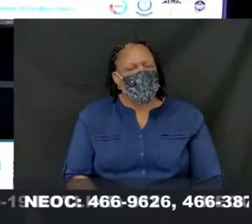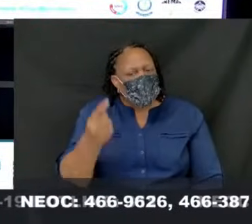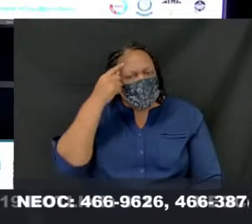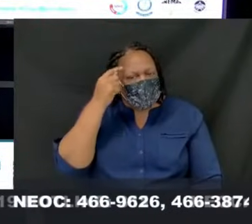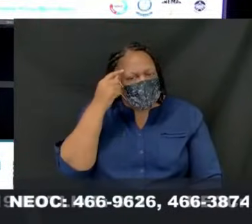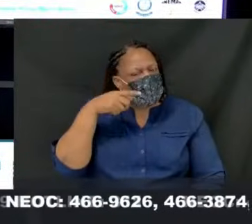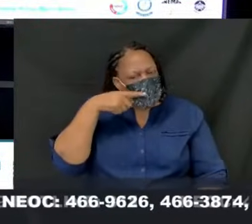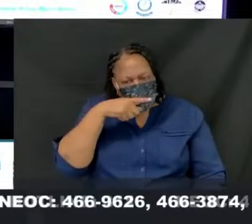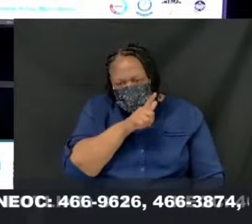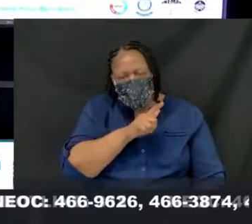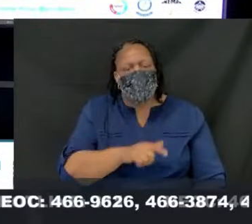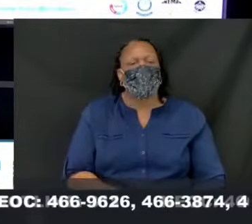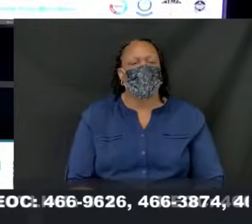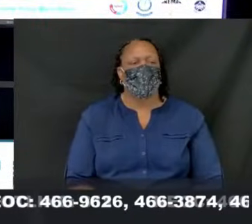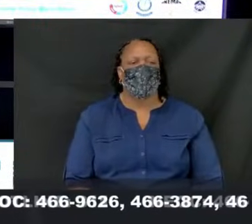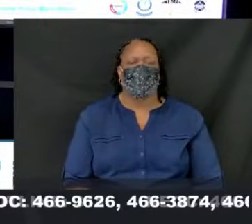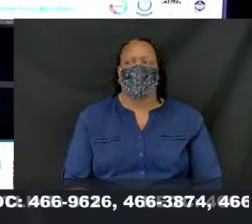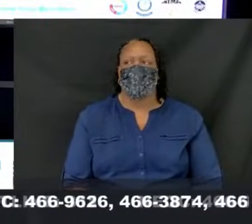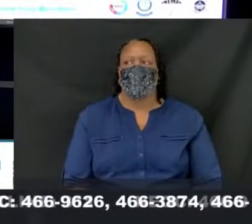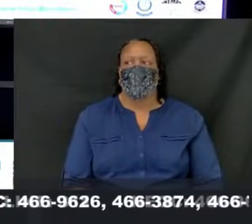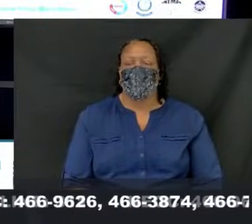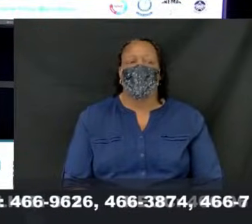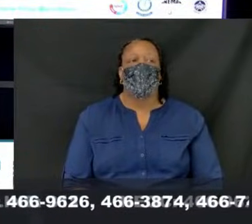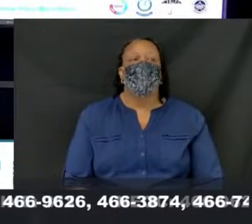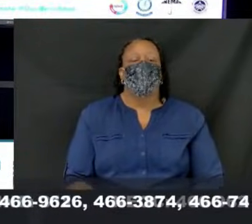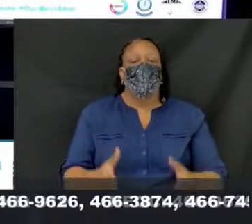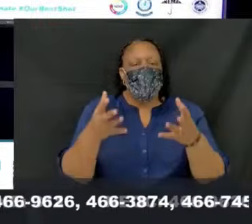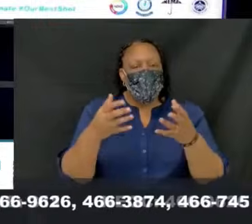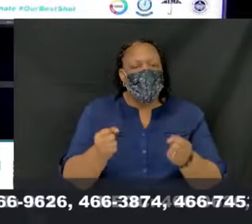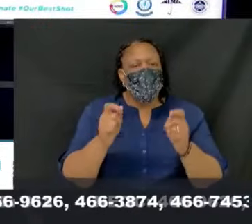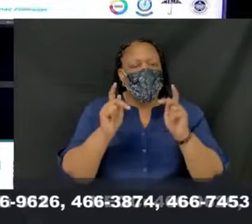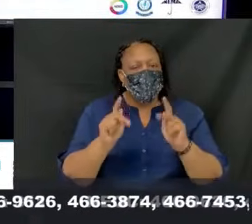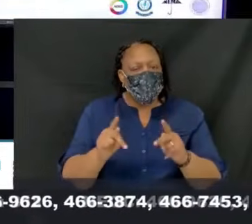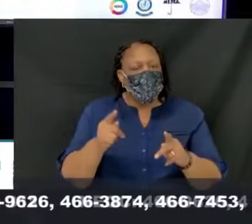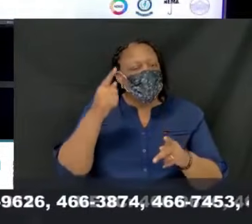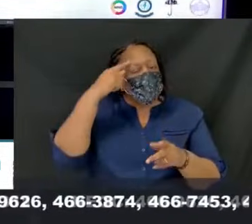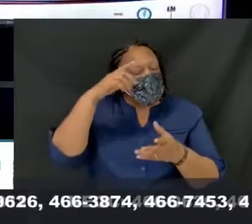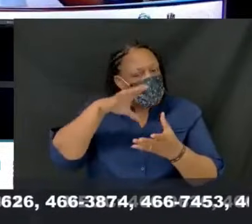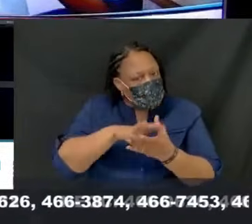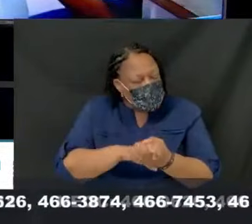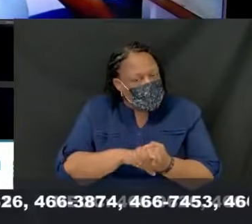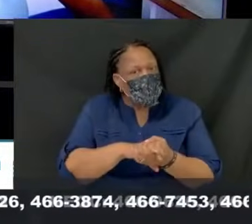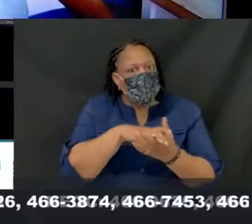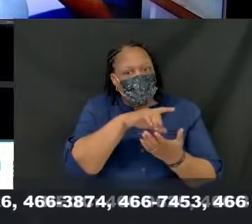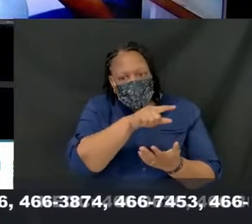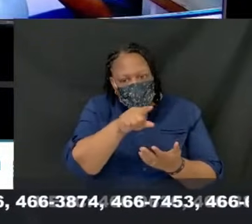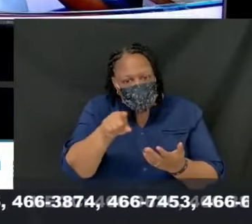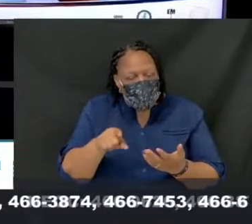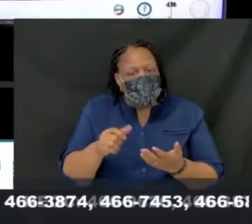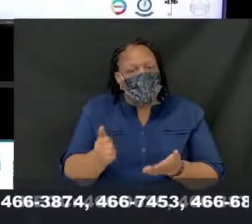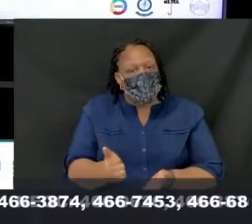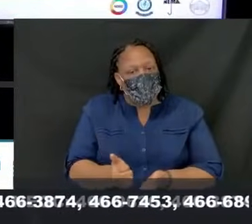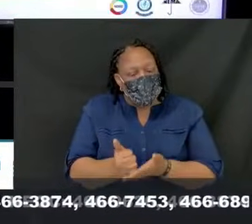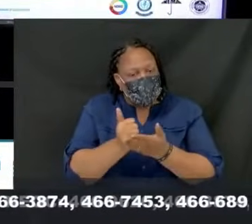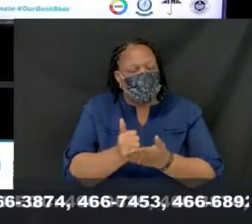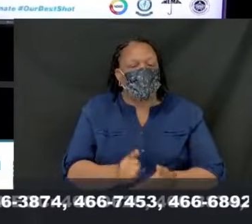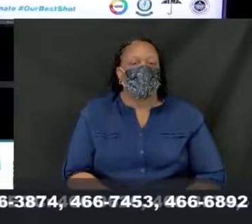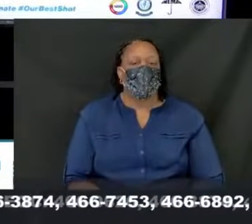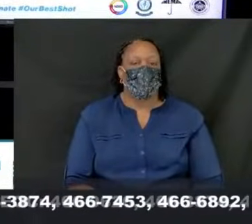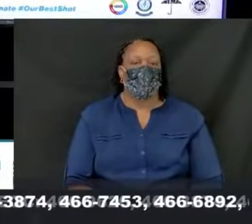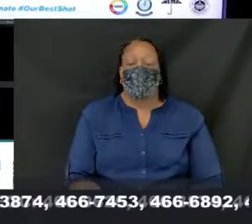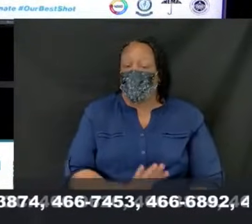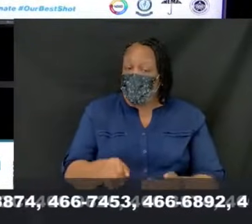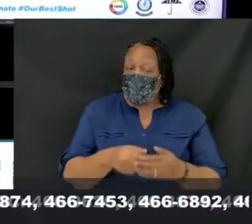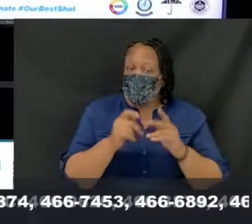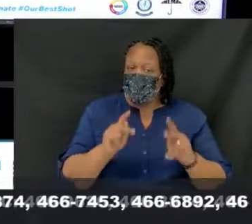to be vaccinated is building public trust. And if you know that you have received a vaccine that can save your